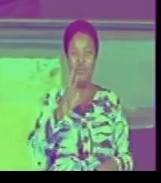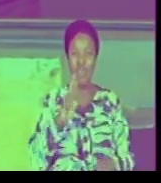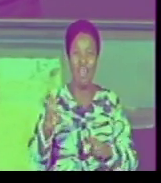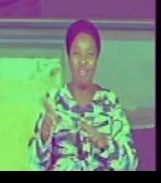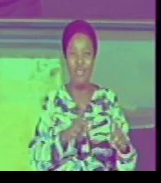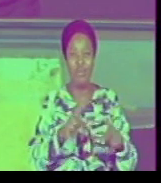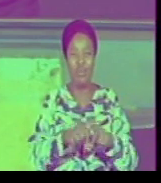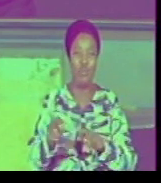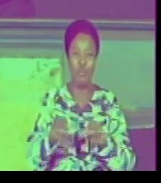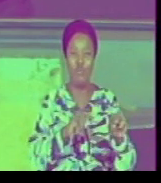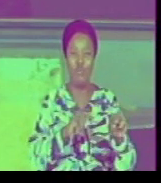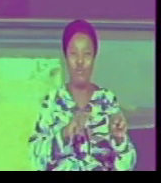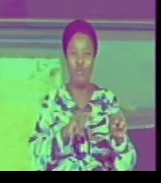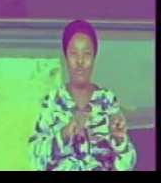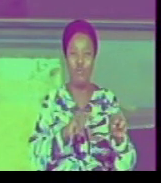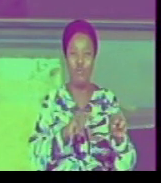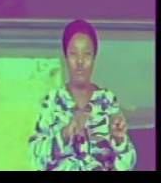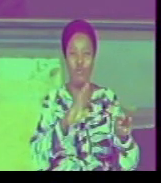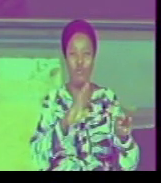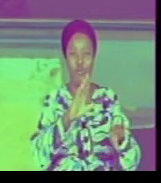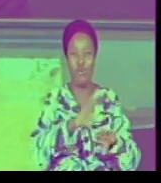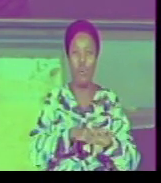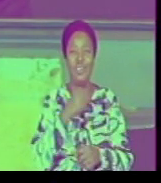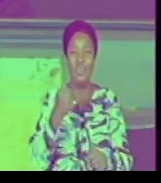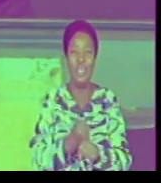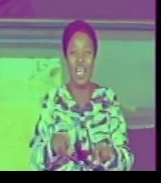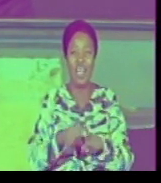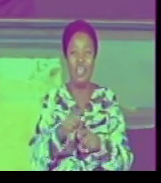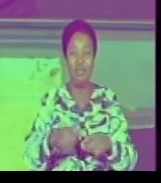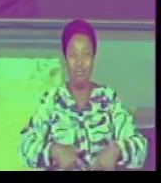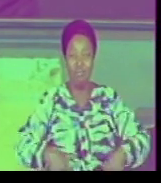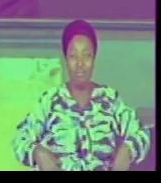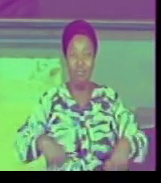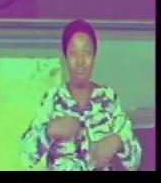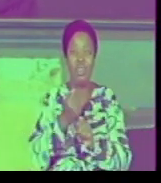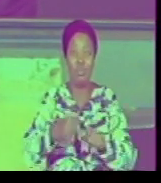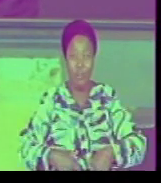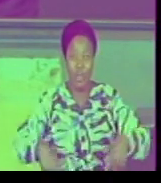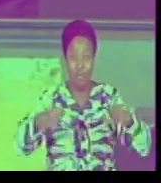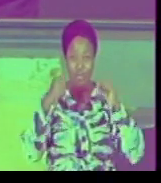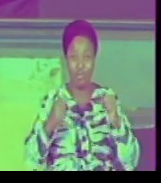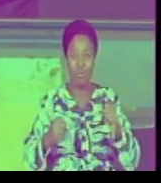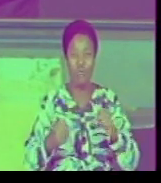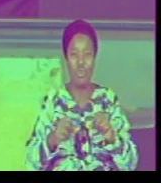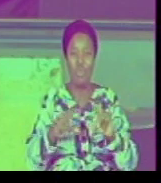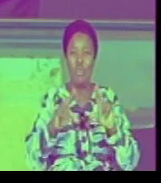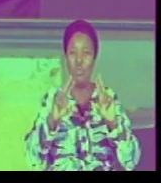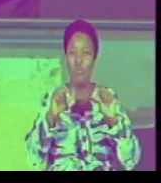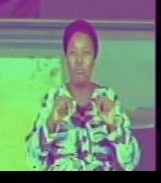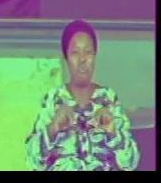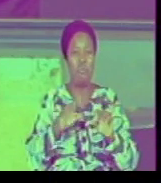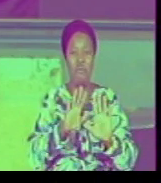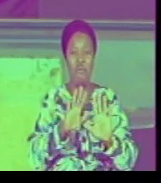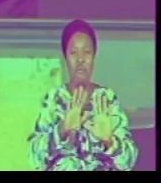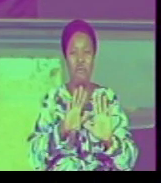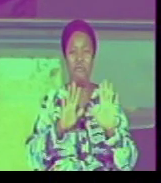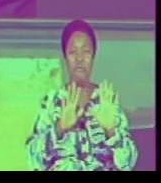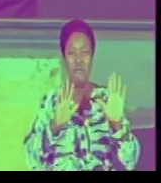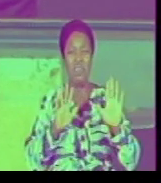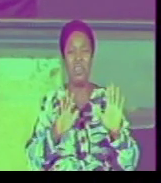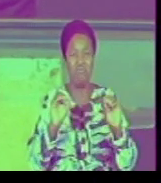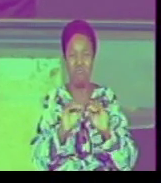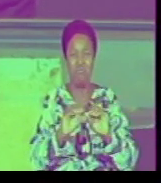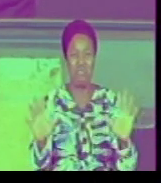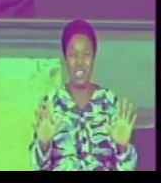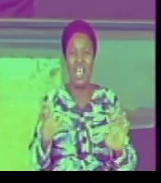year as you tighten your belt, and there is no fear, there's nothing. And the destiny and the destination is